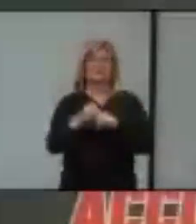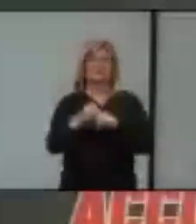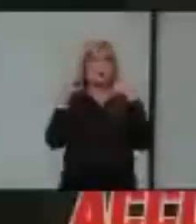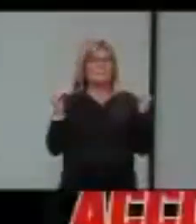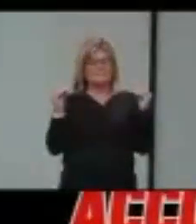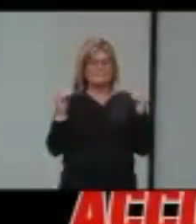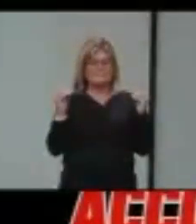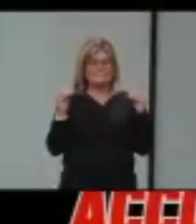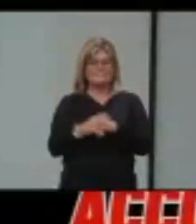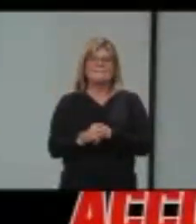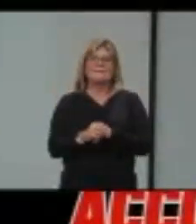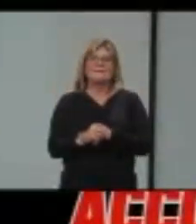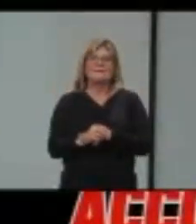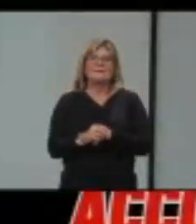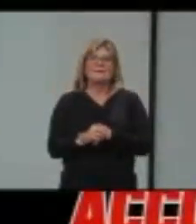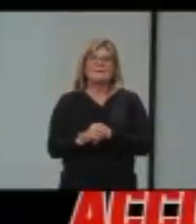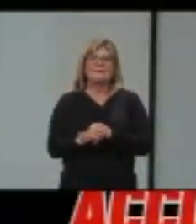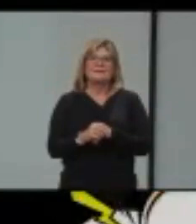So,